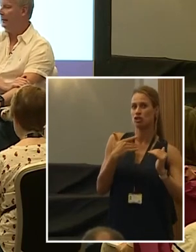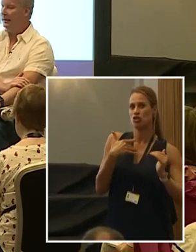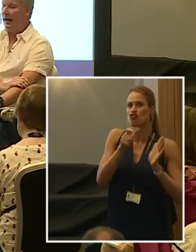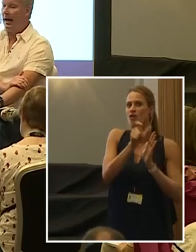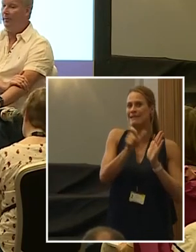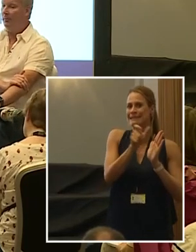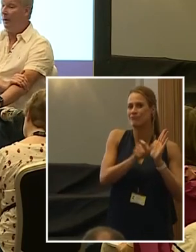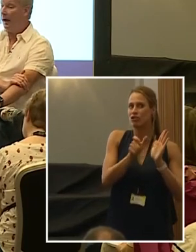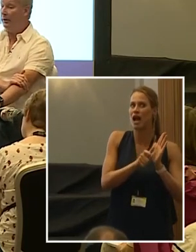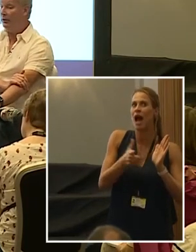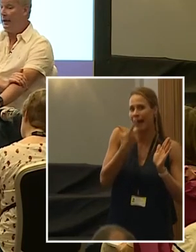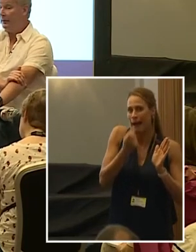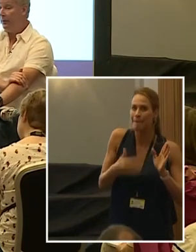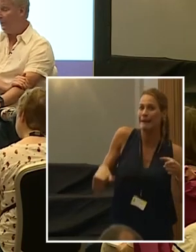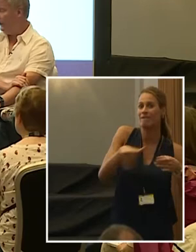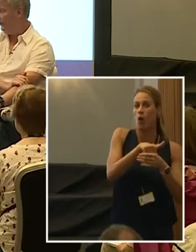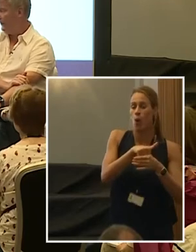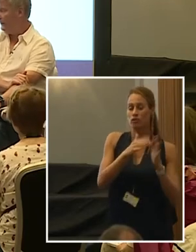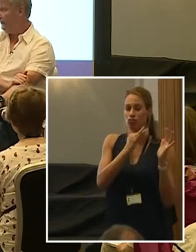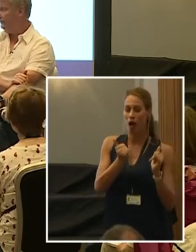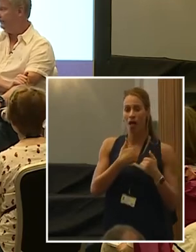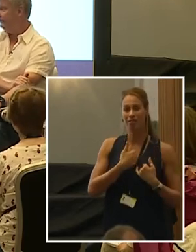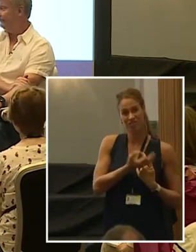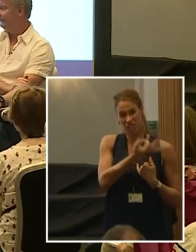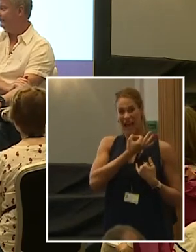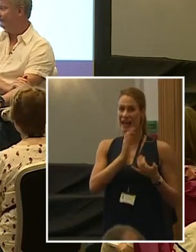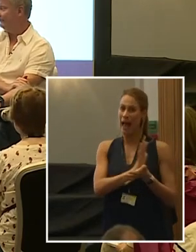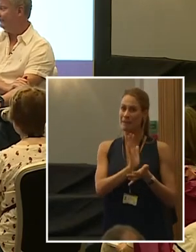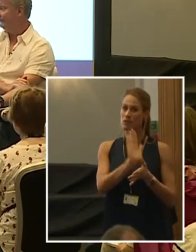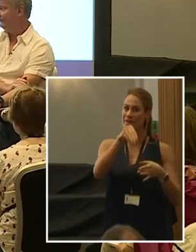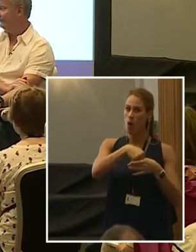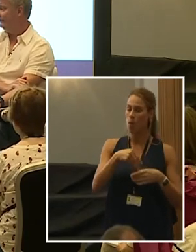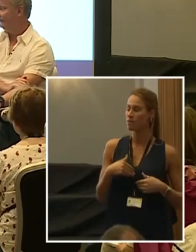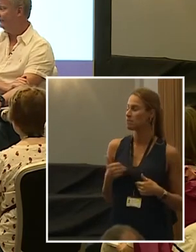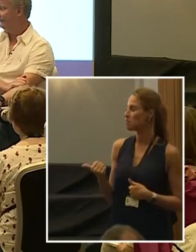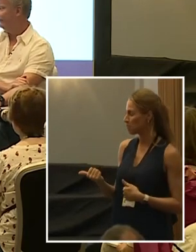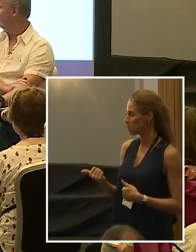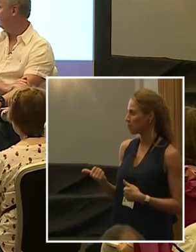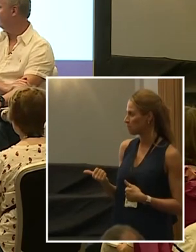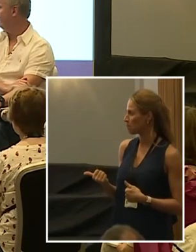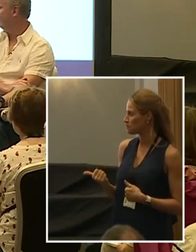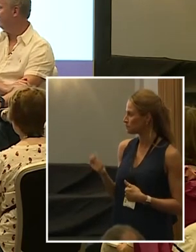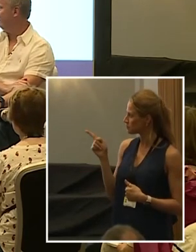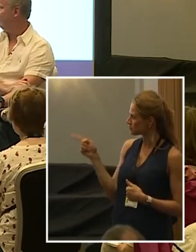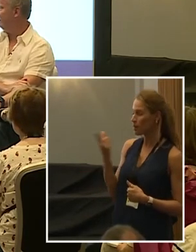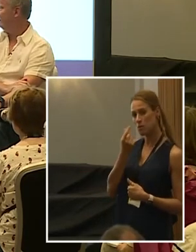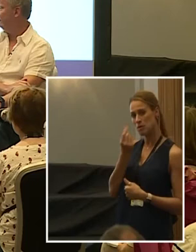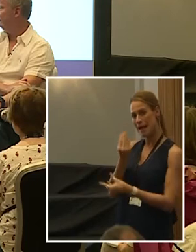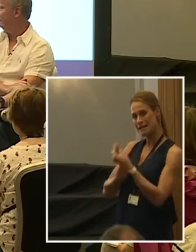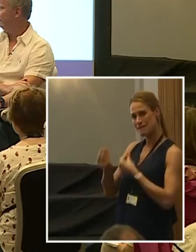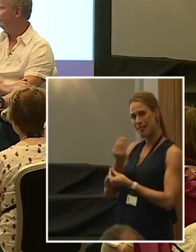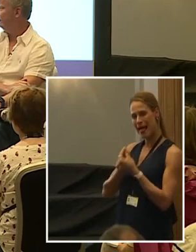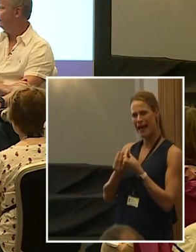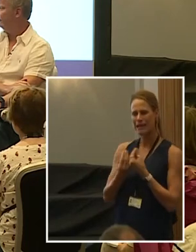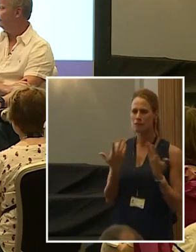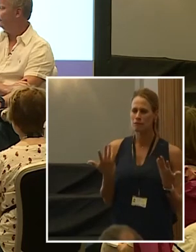trial. And she asked if I was willing to actually do it. Do you know, or perhaps Matias can explain, how Anna would have